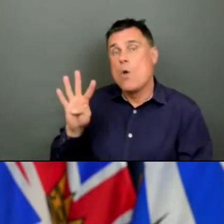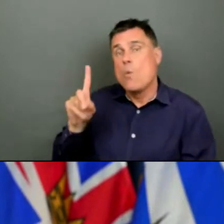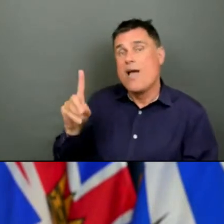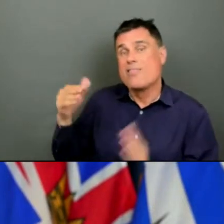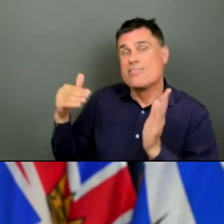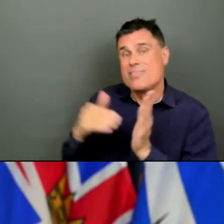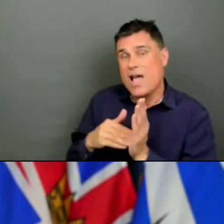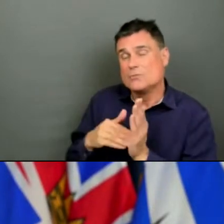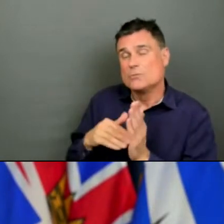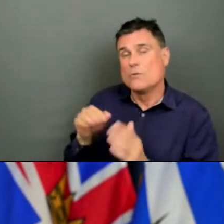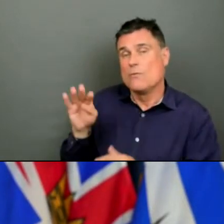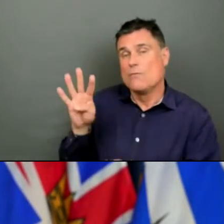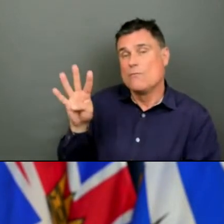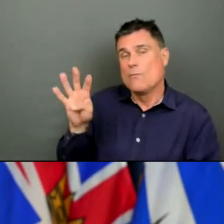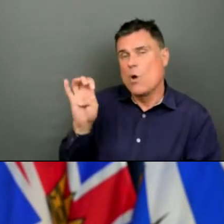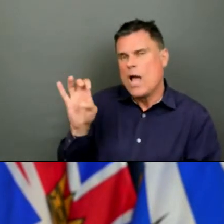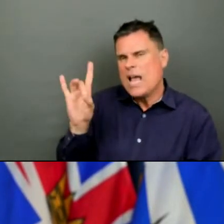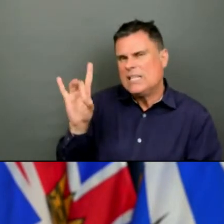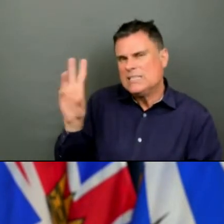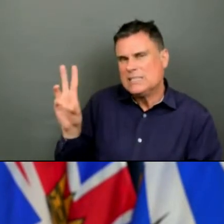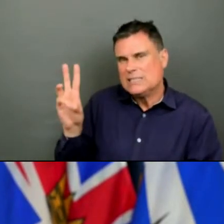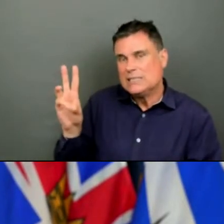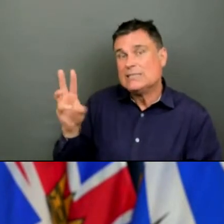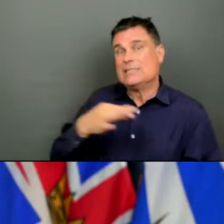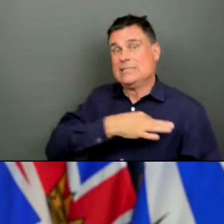41,486 long-term care staff their first dose,